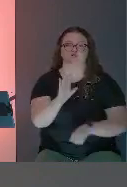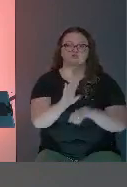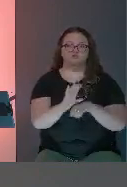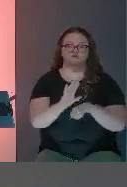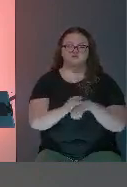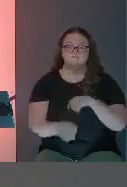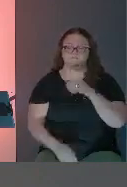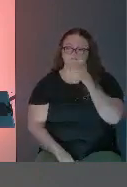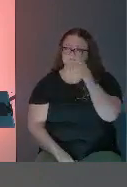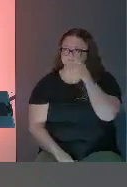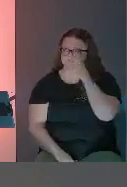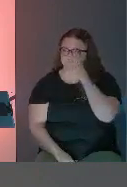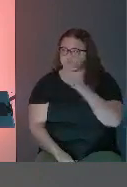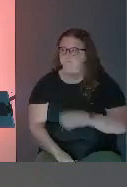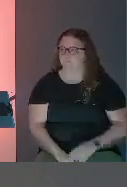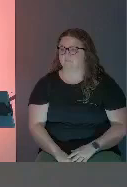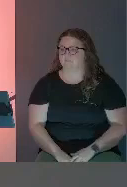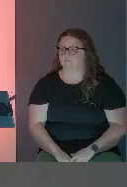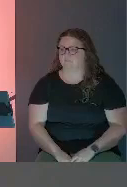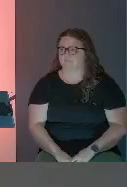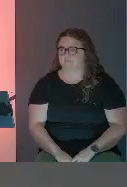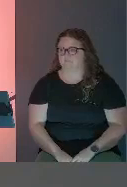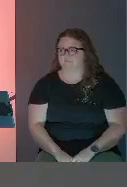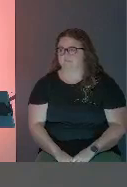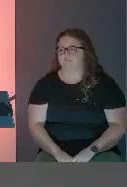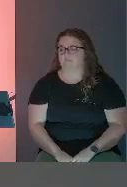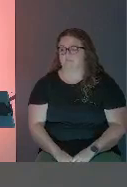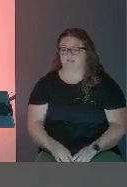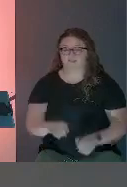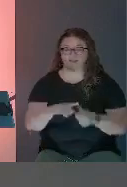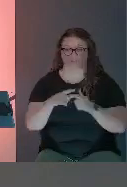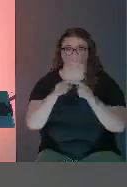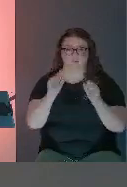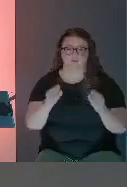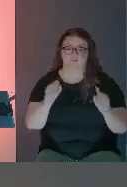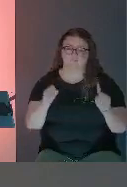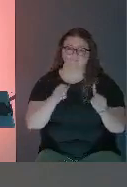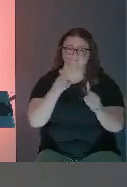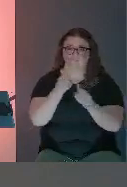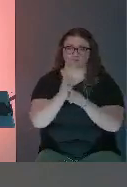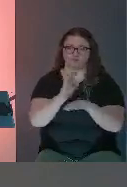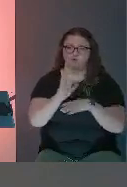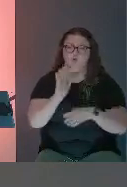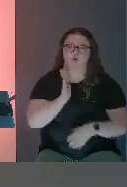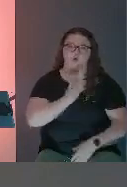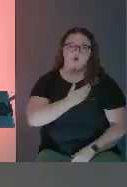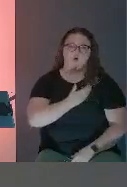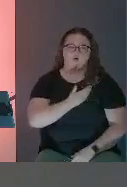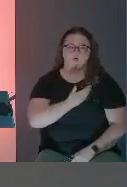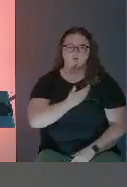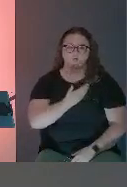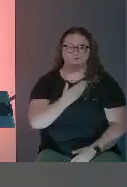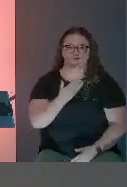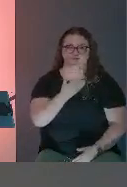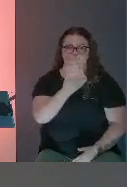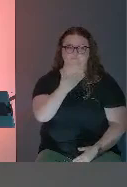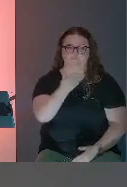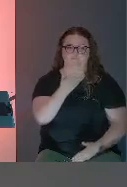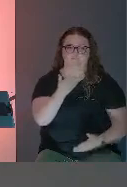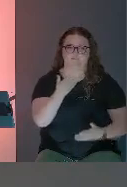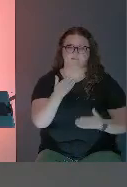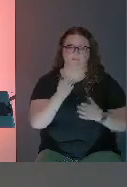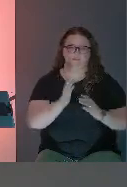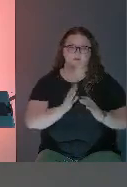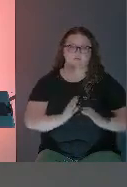Then and only then will we be able to affect our civil systems. Guy, remember the old